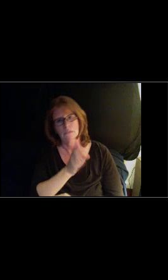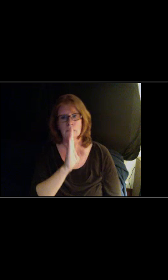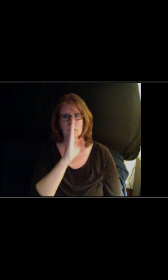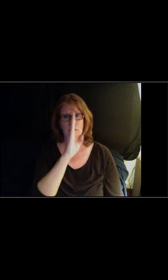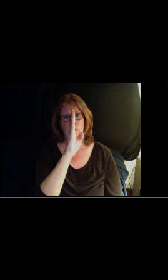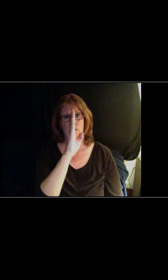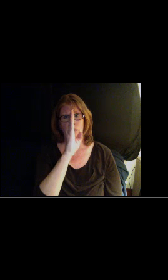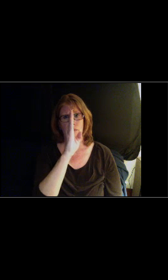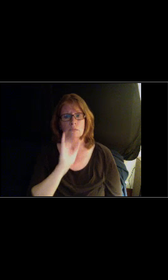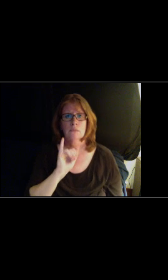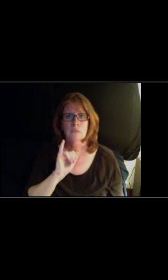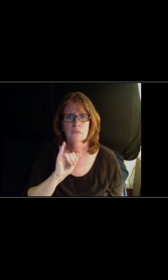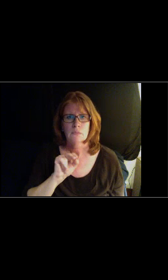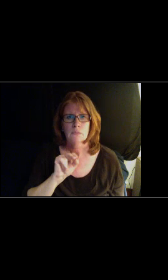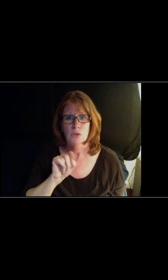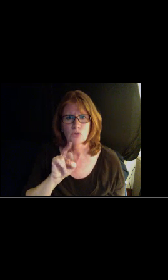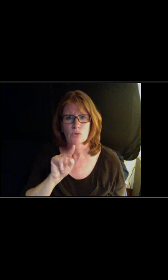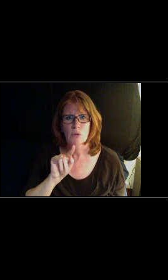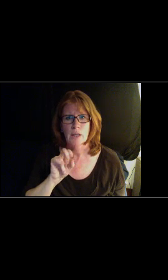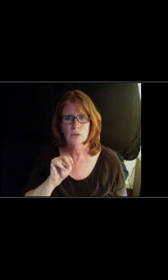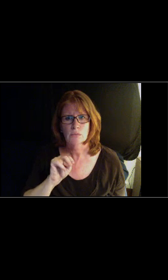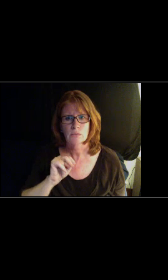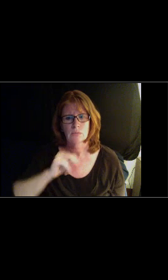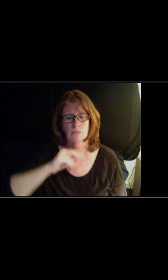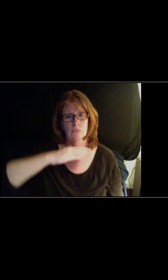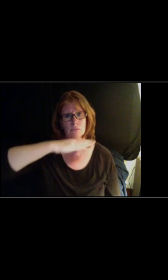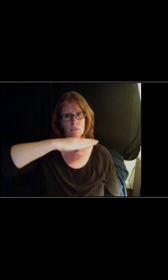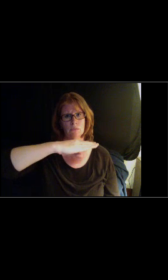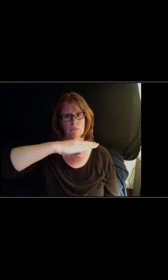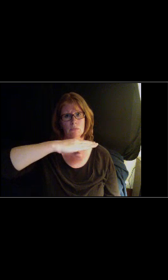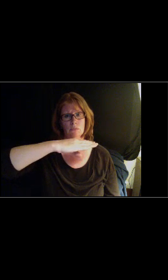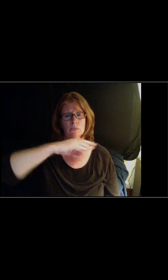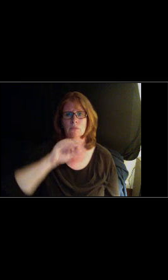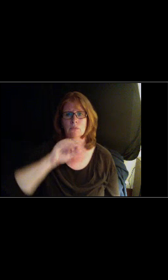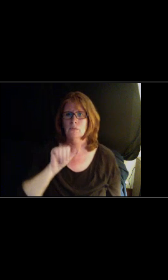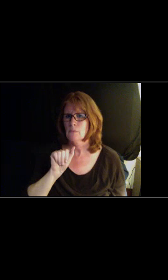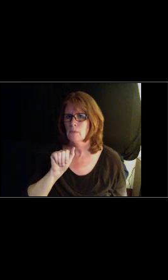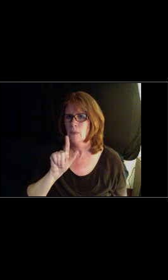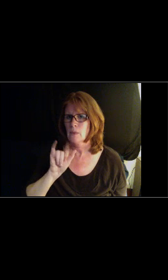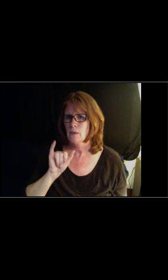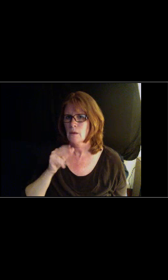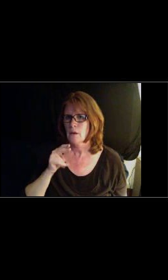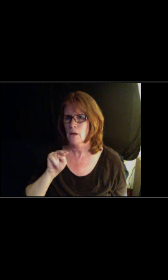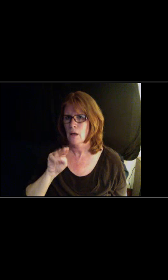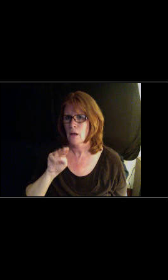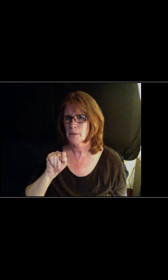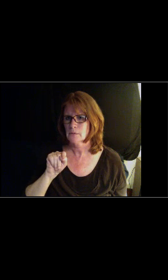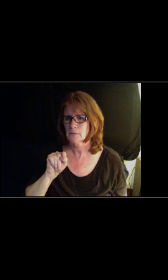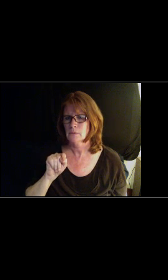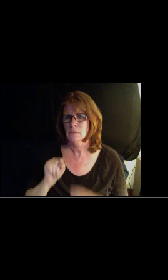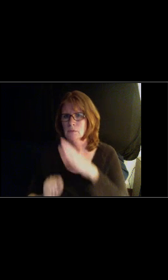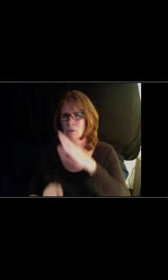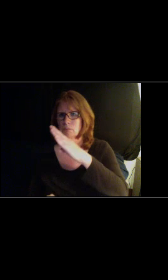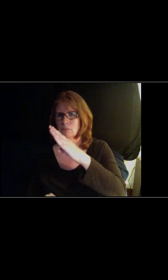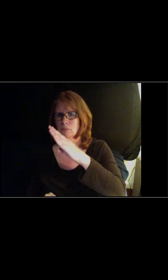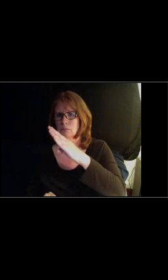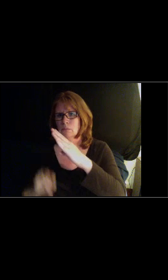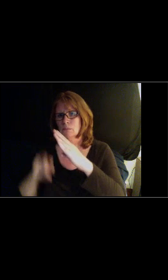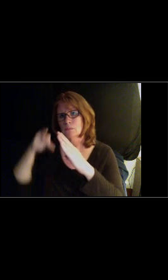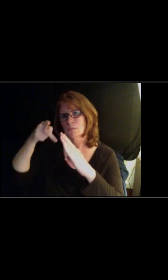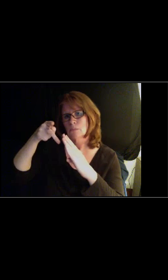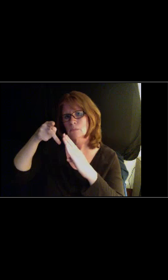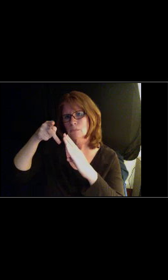you can see in the diagram here, we have the two arrows in a cross pattern and then the other arrow through it. So you have your alignment on